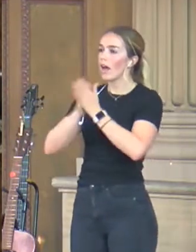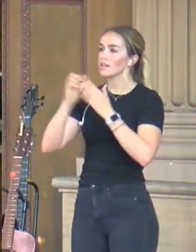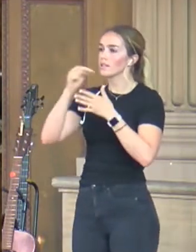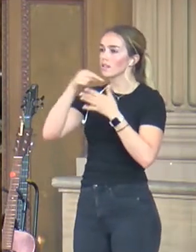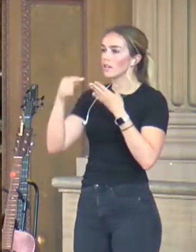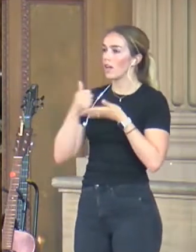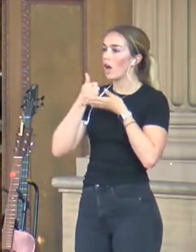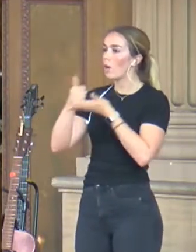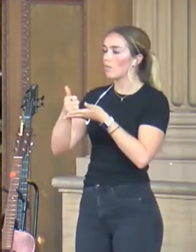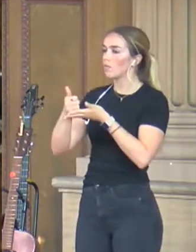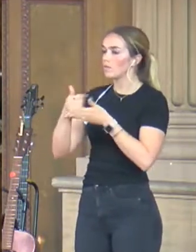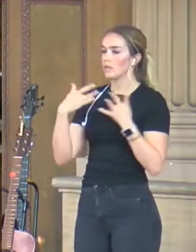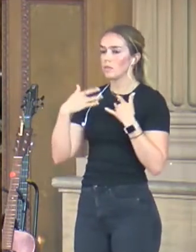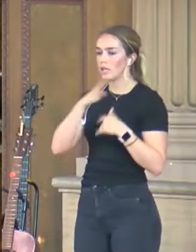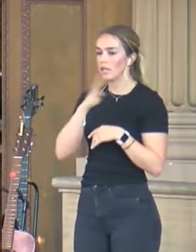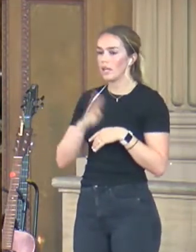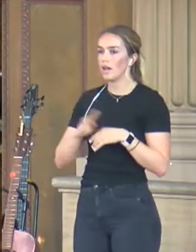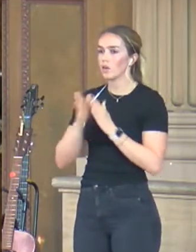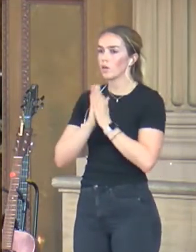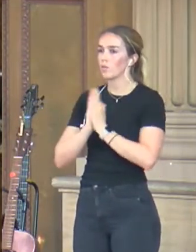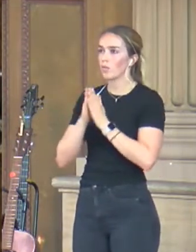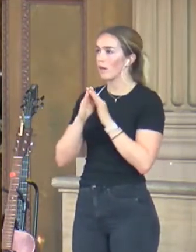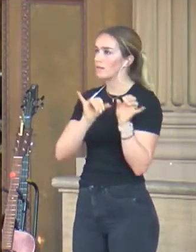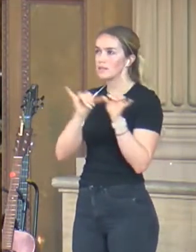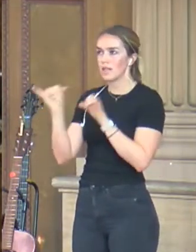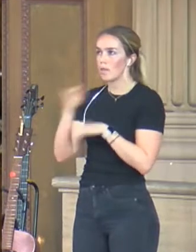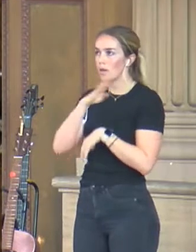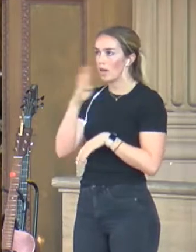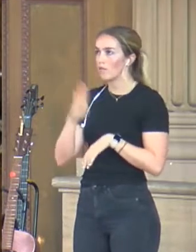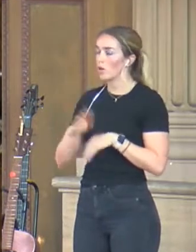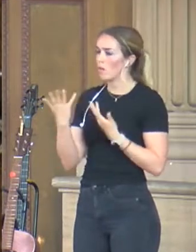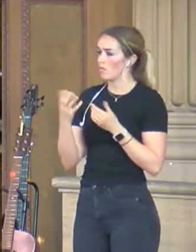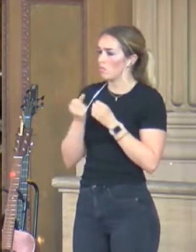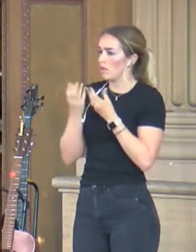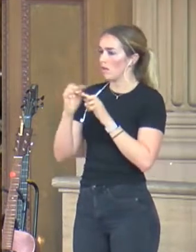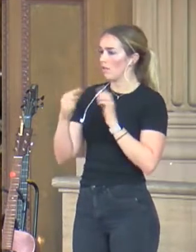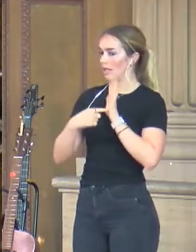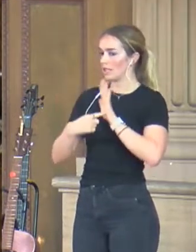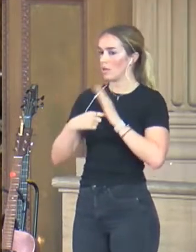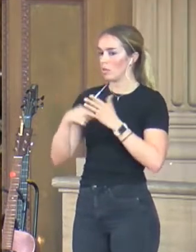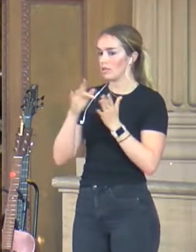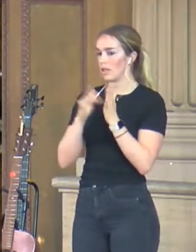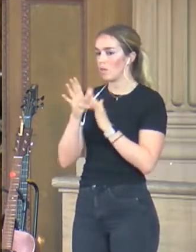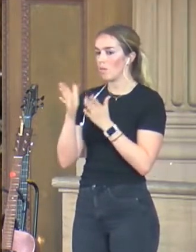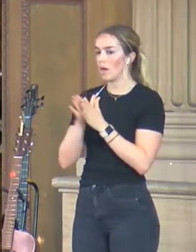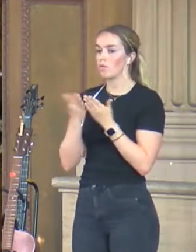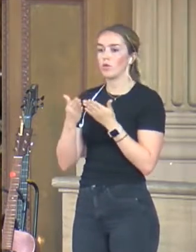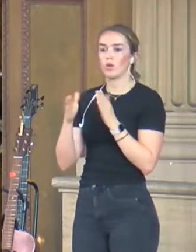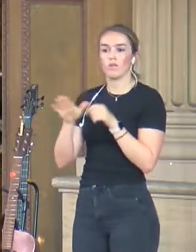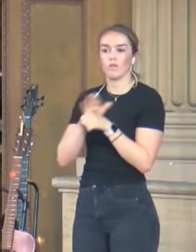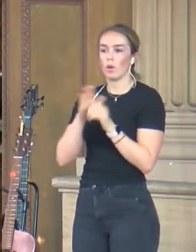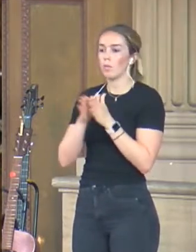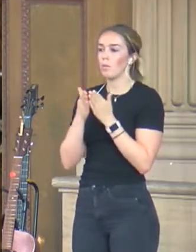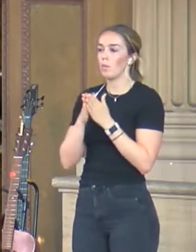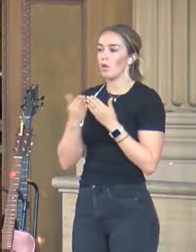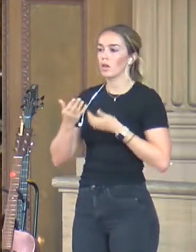We almost never pray like this at all. But there's a ton of this in the Bible, including an entire book of lamentations.